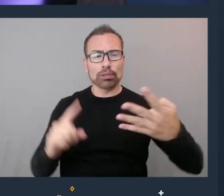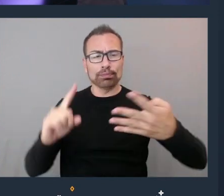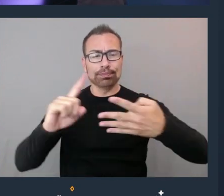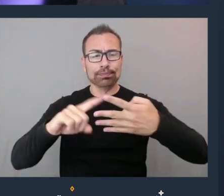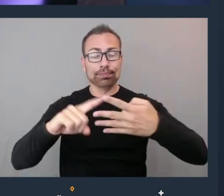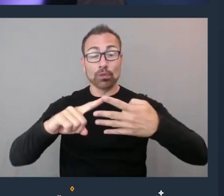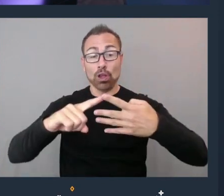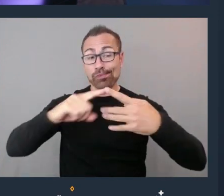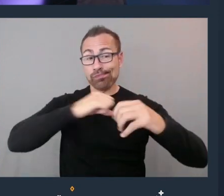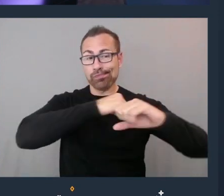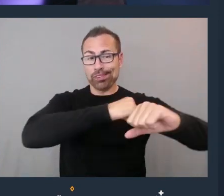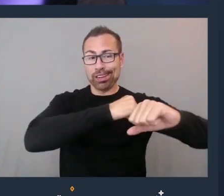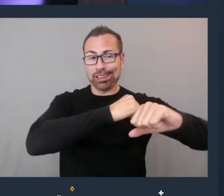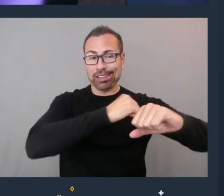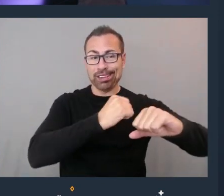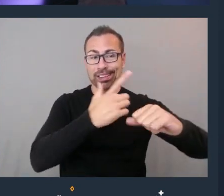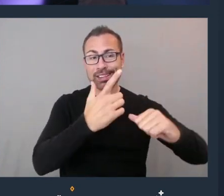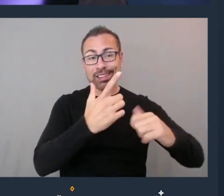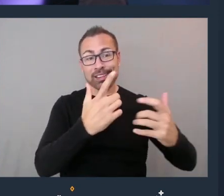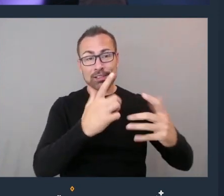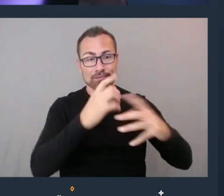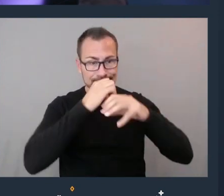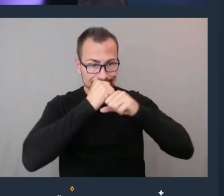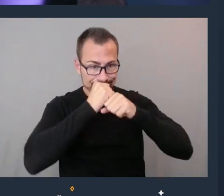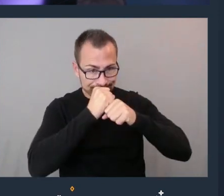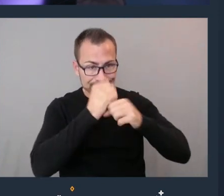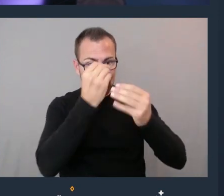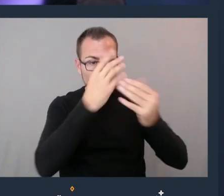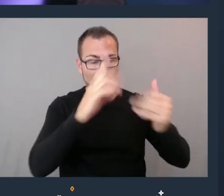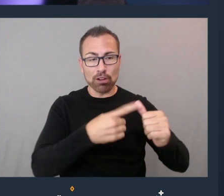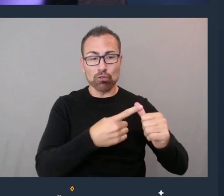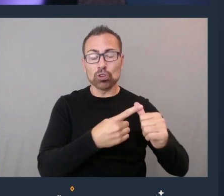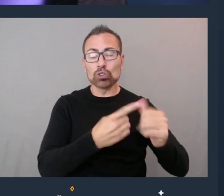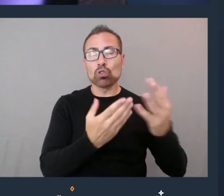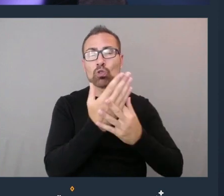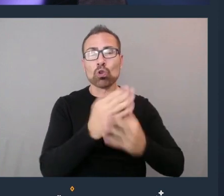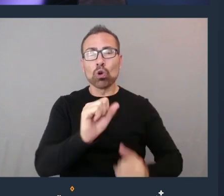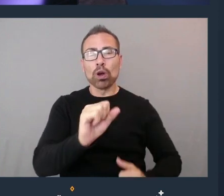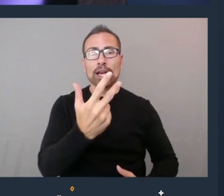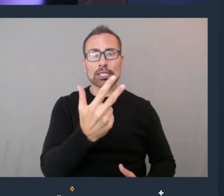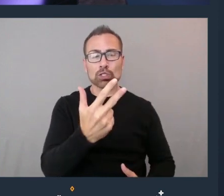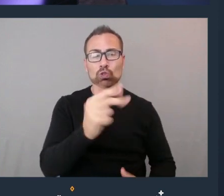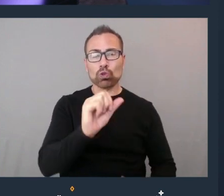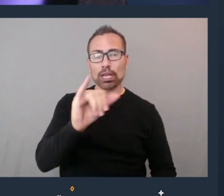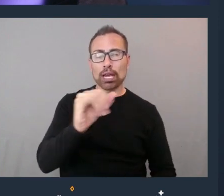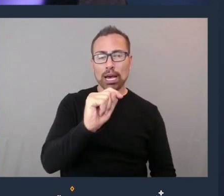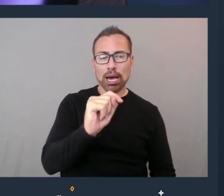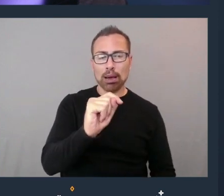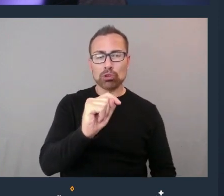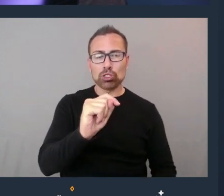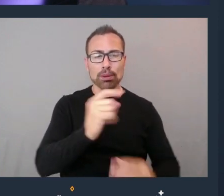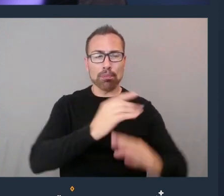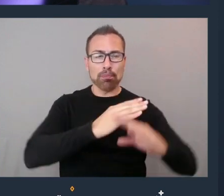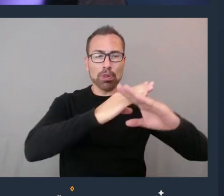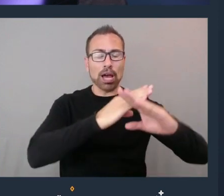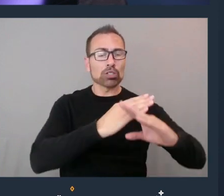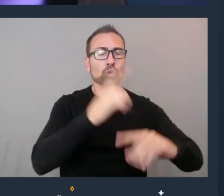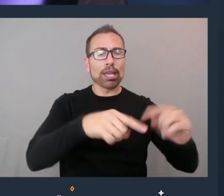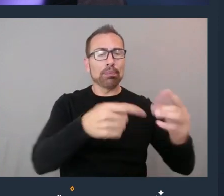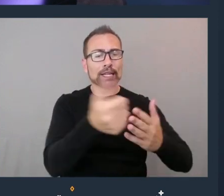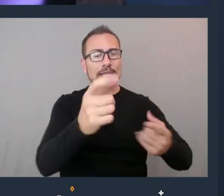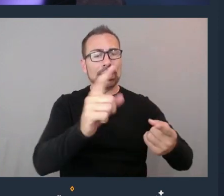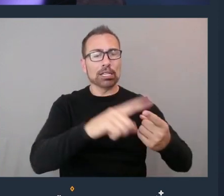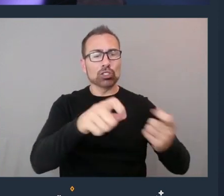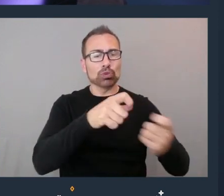integrity of data first, which we do through features like S3 object lock to prevent deletion until a specified date, or checksums, replication,